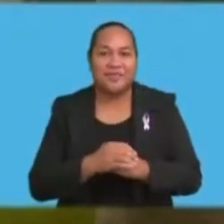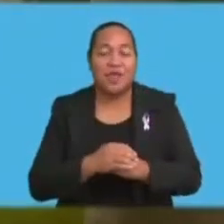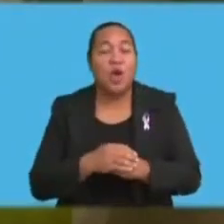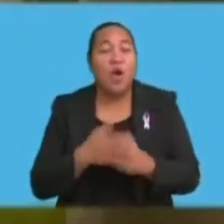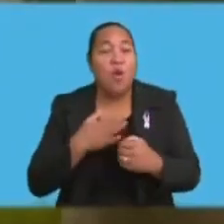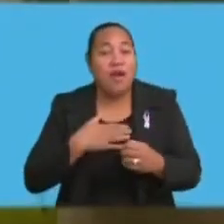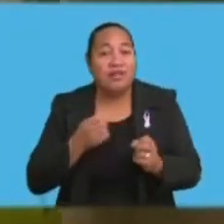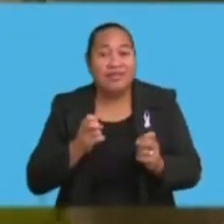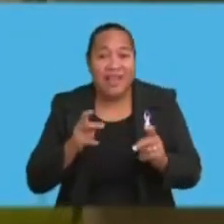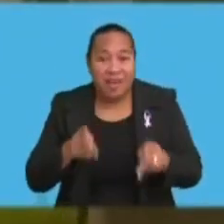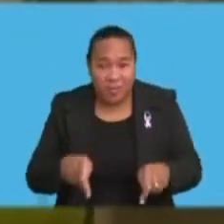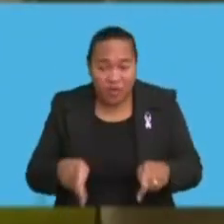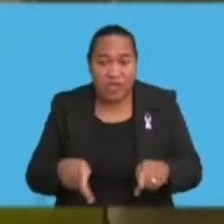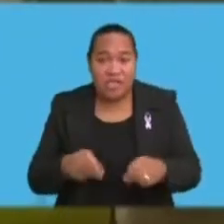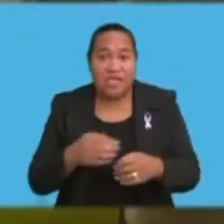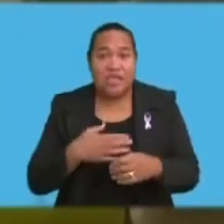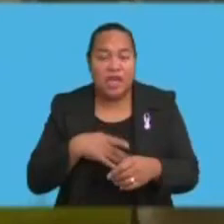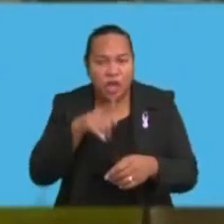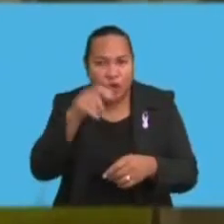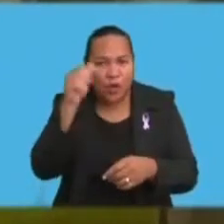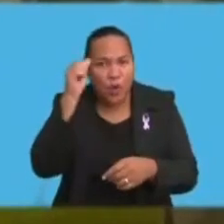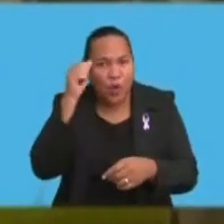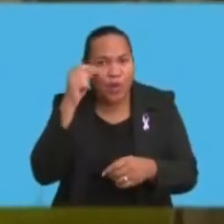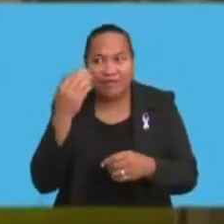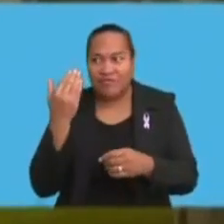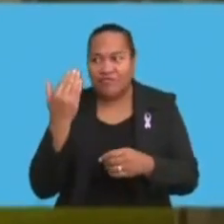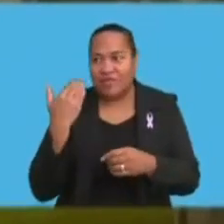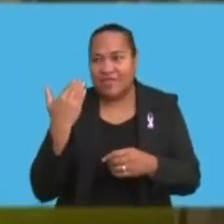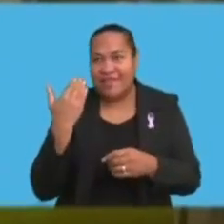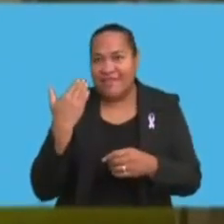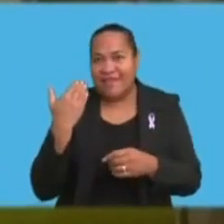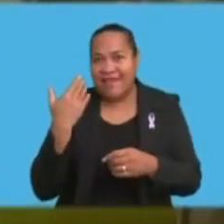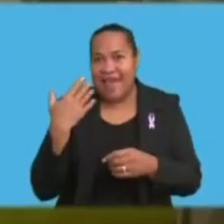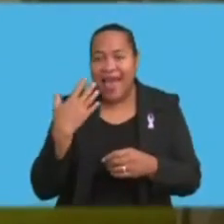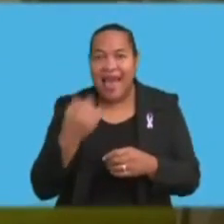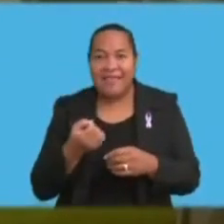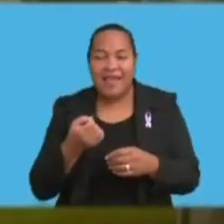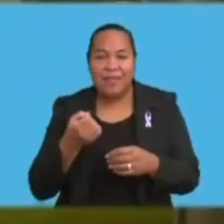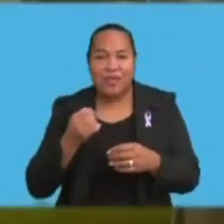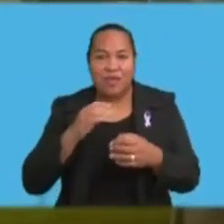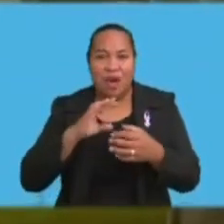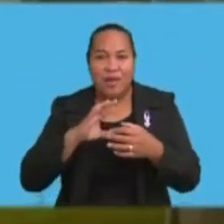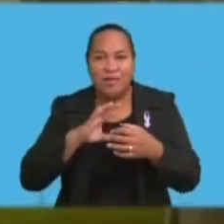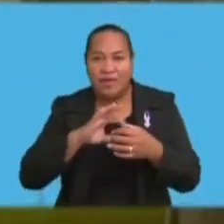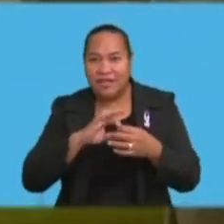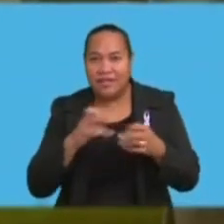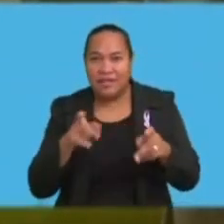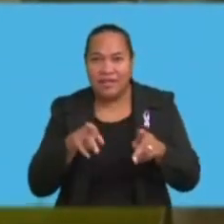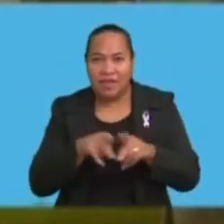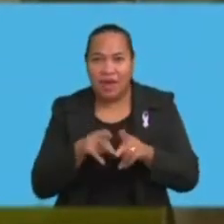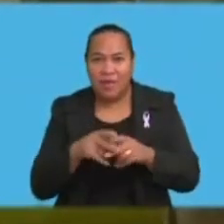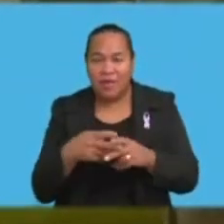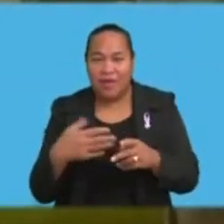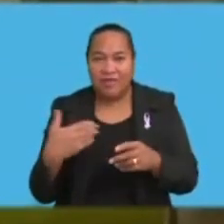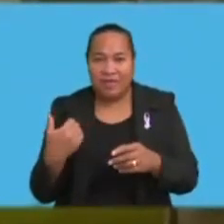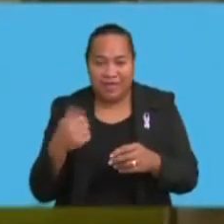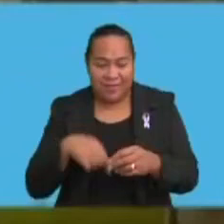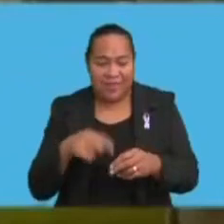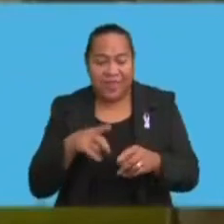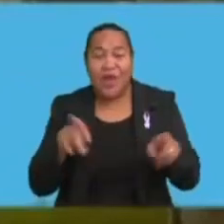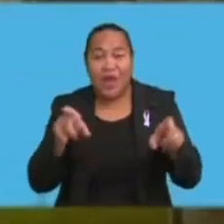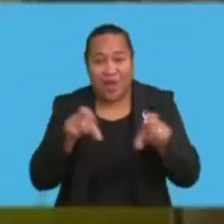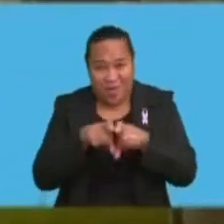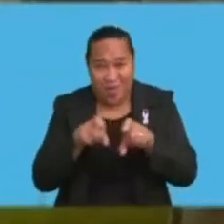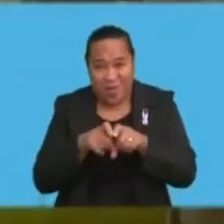opportunity to say that, as you know, that we've recently had the Commonwealth Education Ministers meeting, and the Cabinet